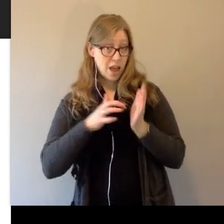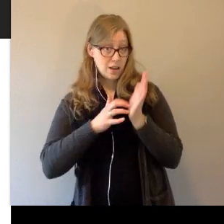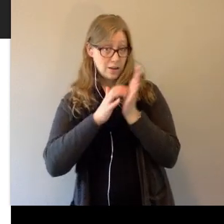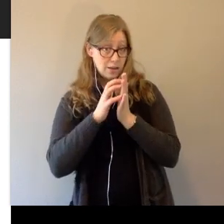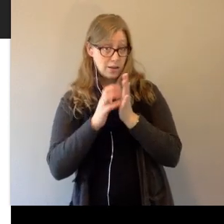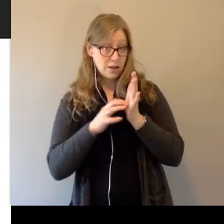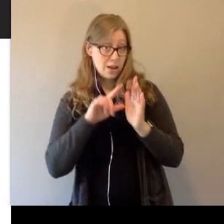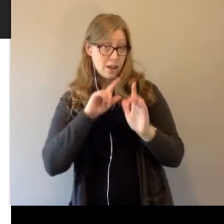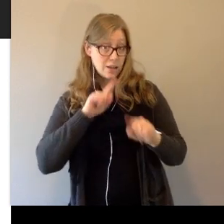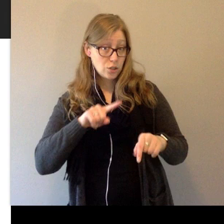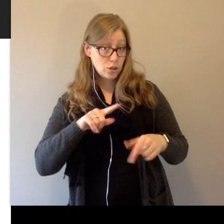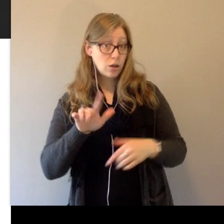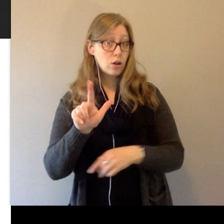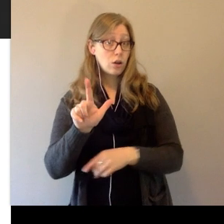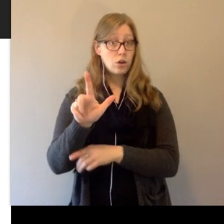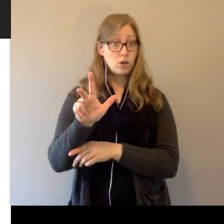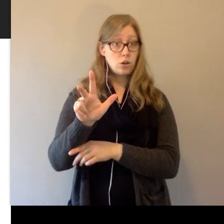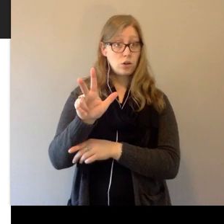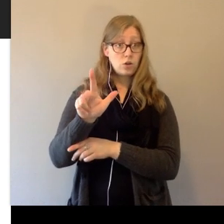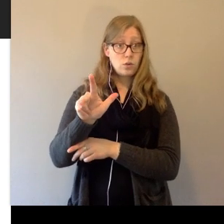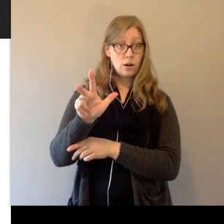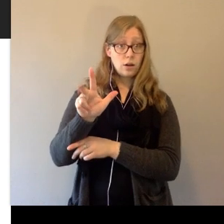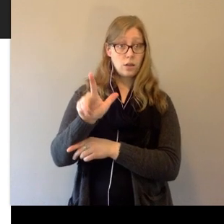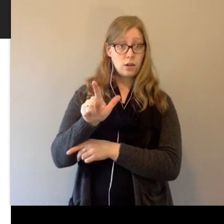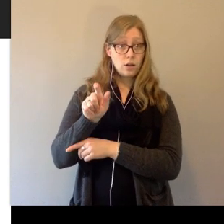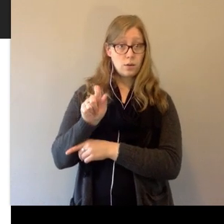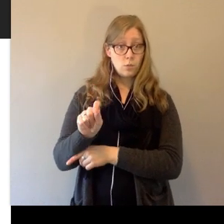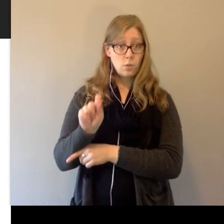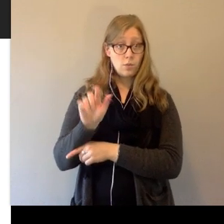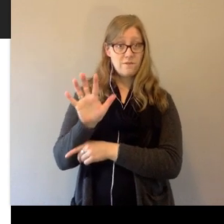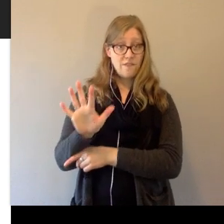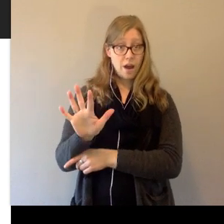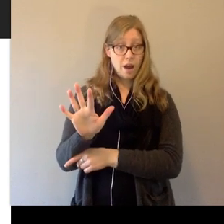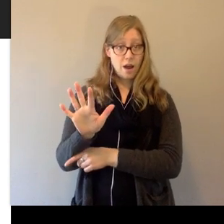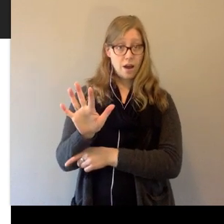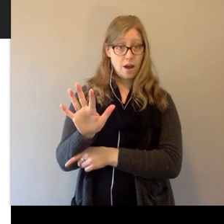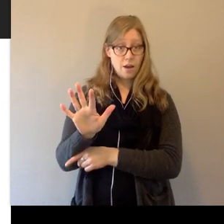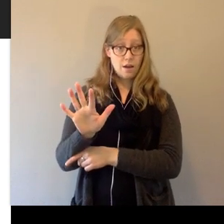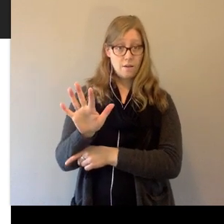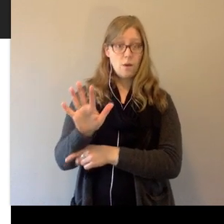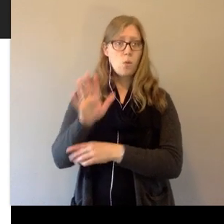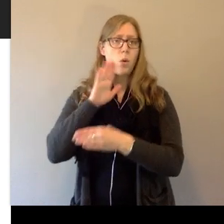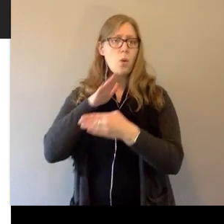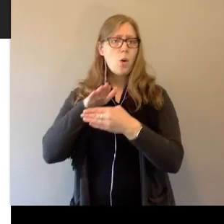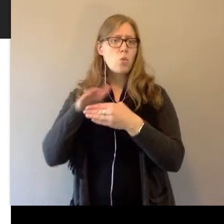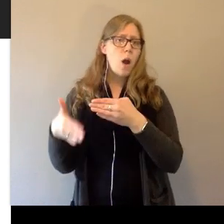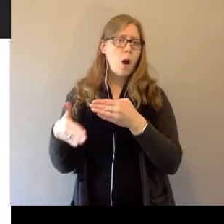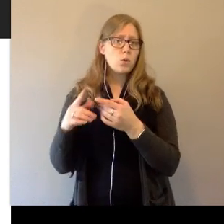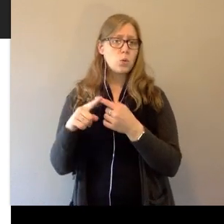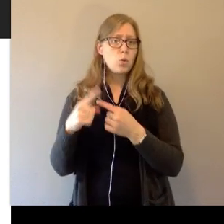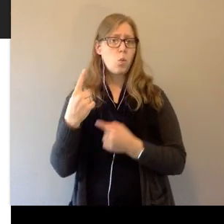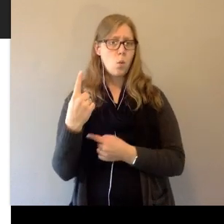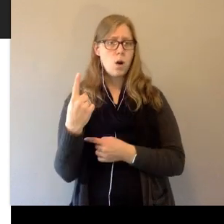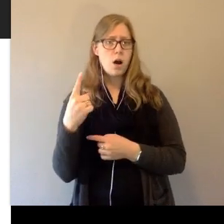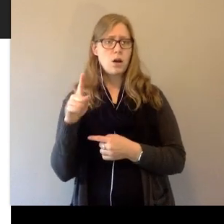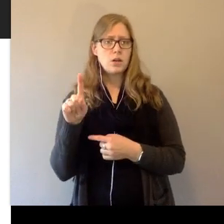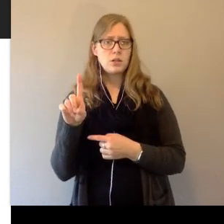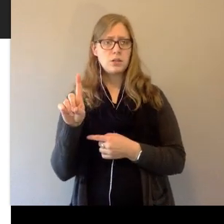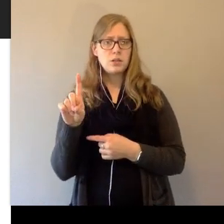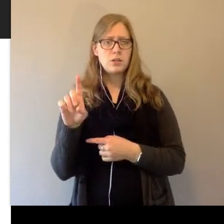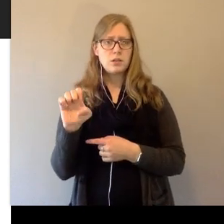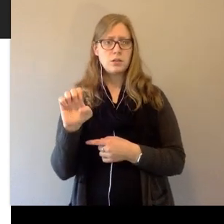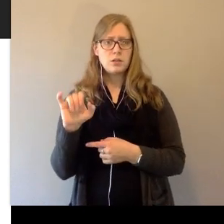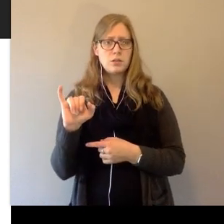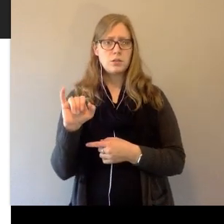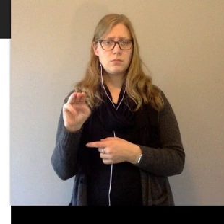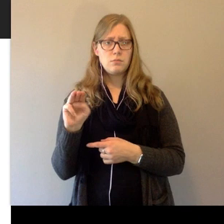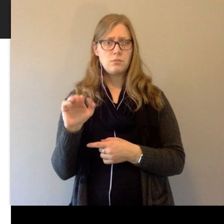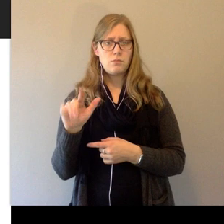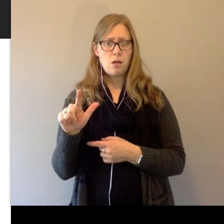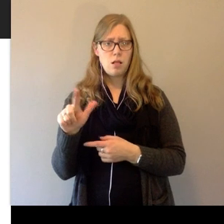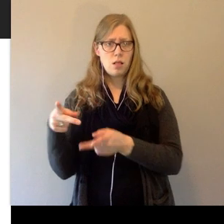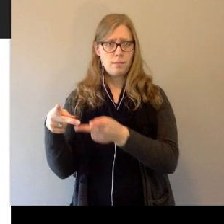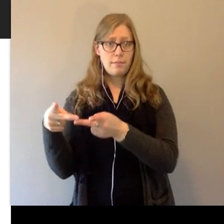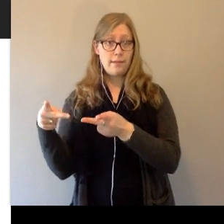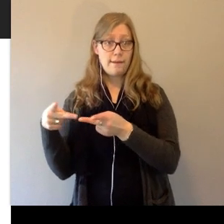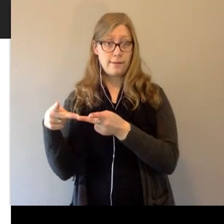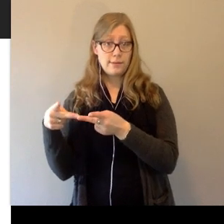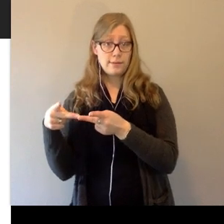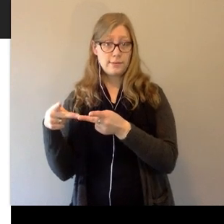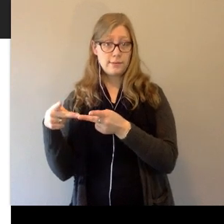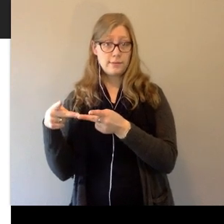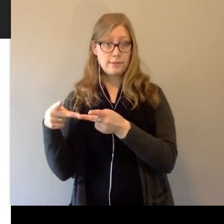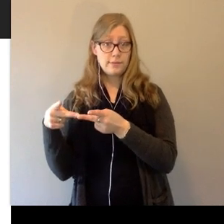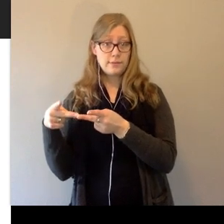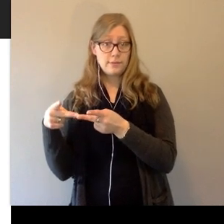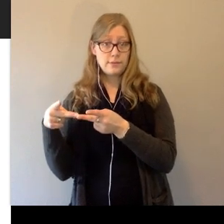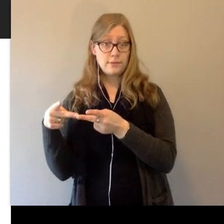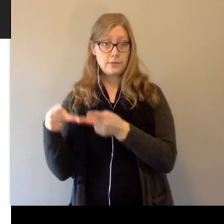23.5. So we're rounding to one decimal place. So this would be, z would be 23 point, it says